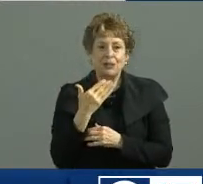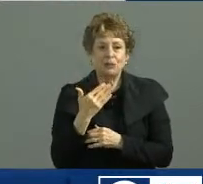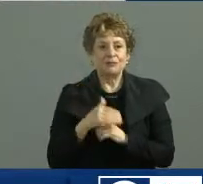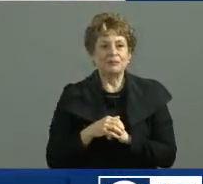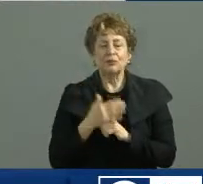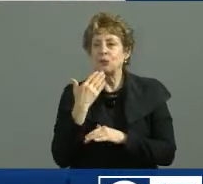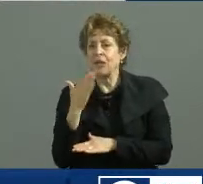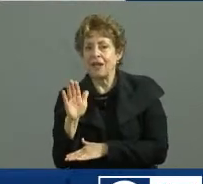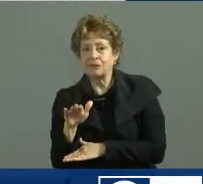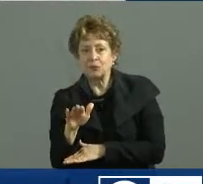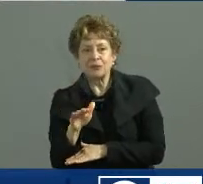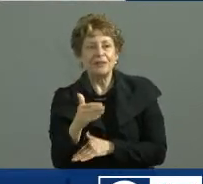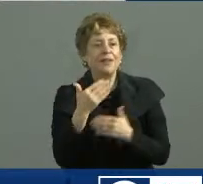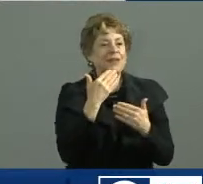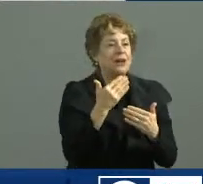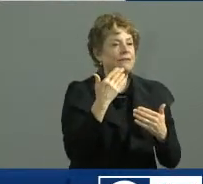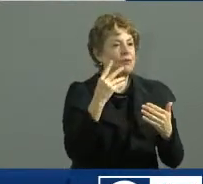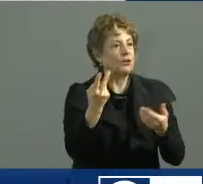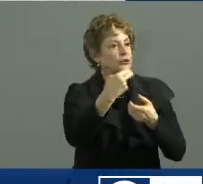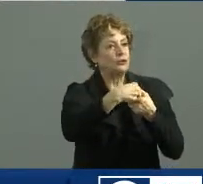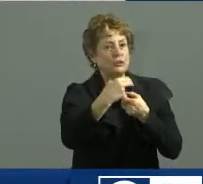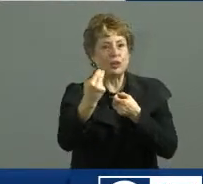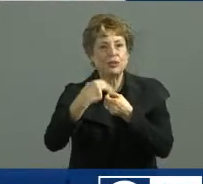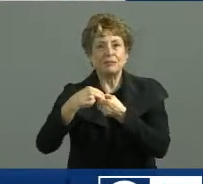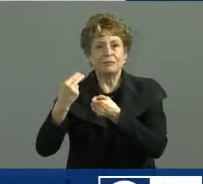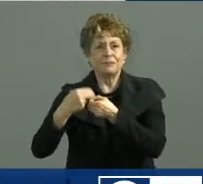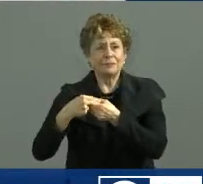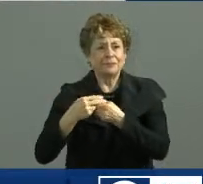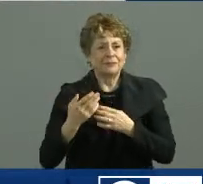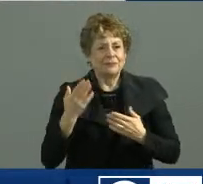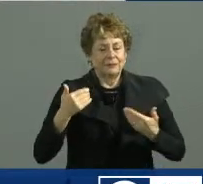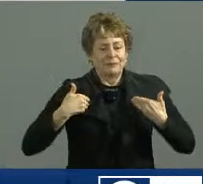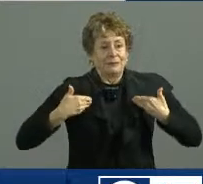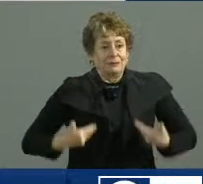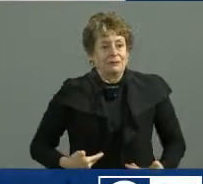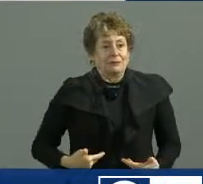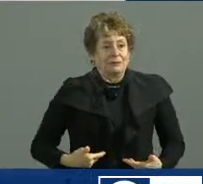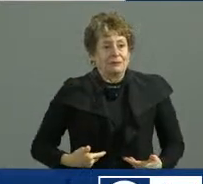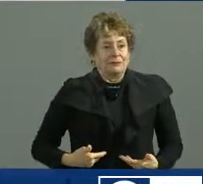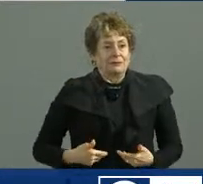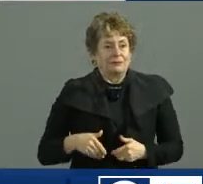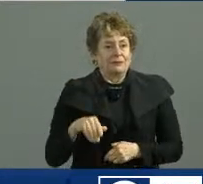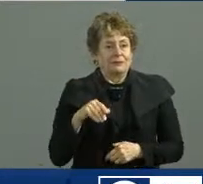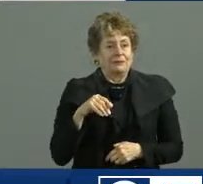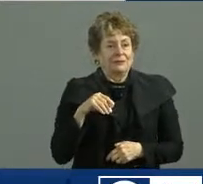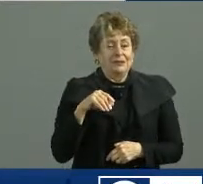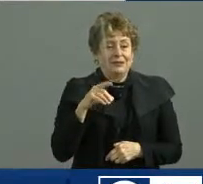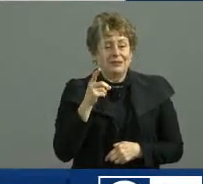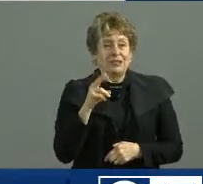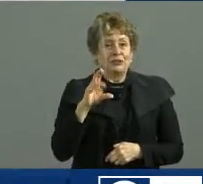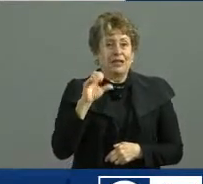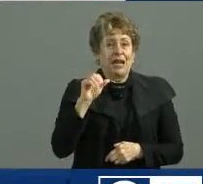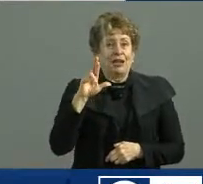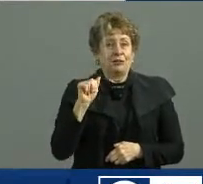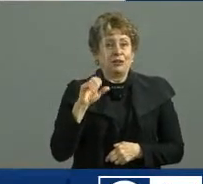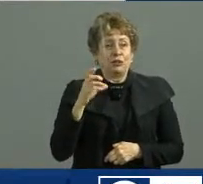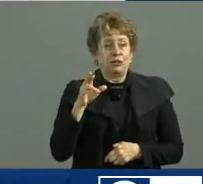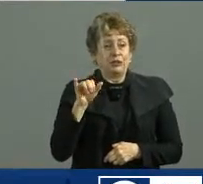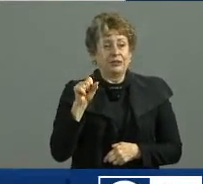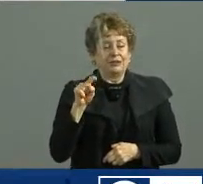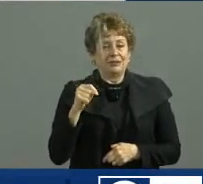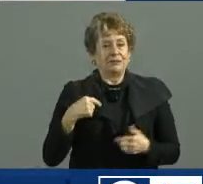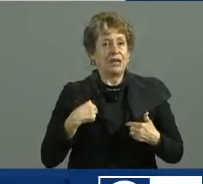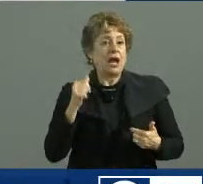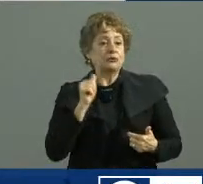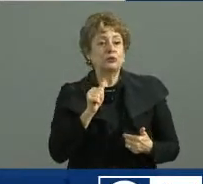us today. For those that don't know me, I'm Dr. Cara Christ, and I'm the director of the Arizona Department of Health Services. I